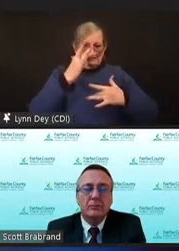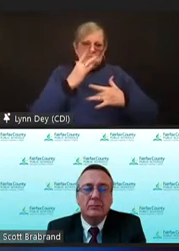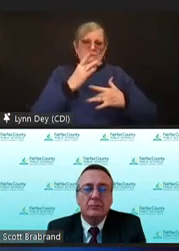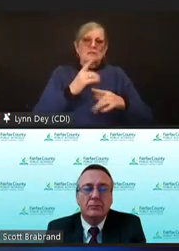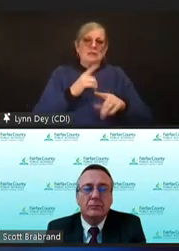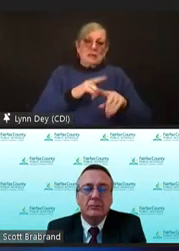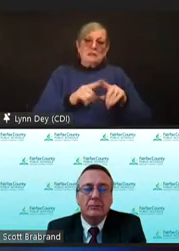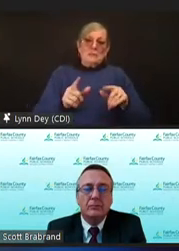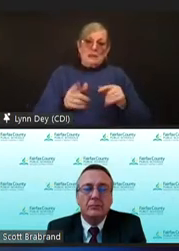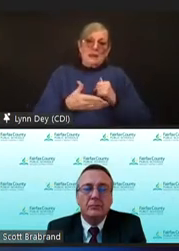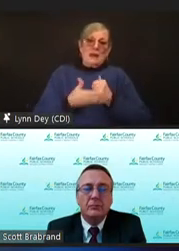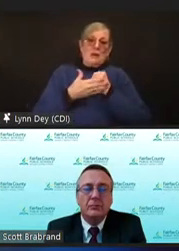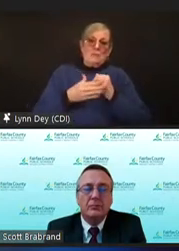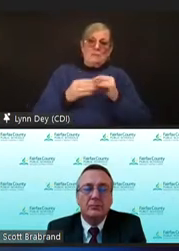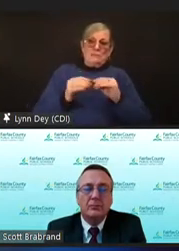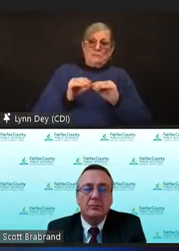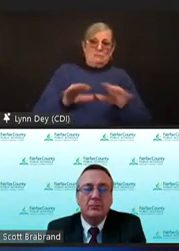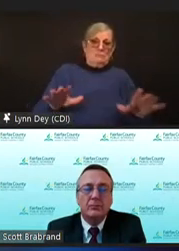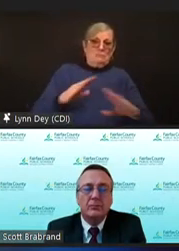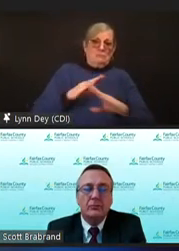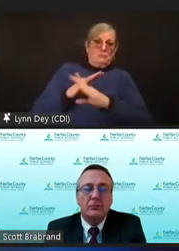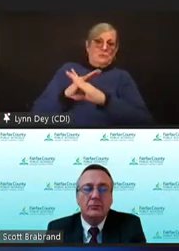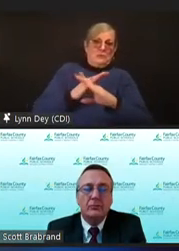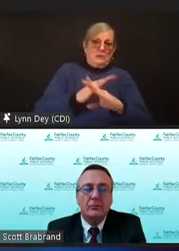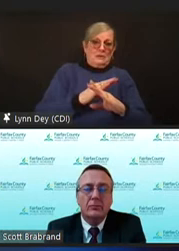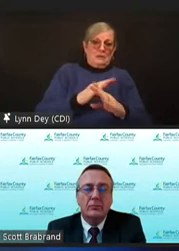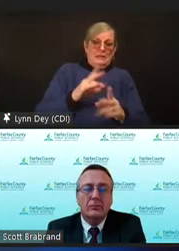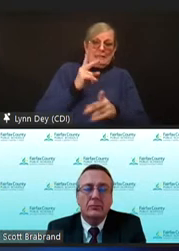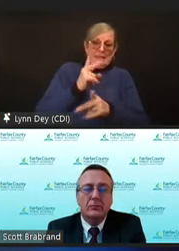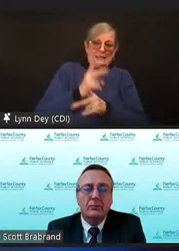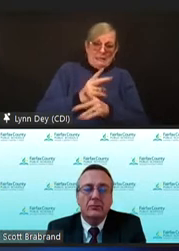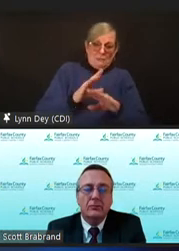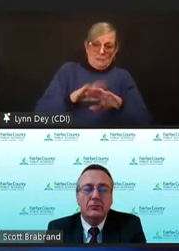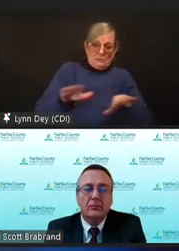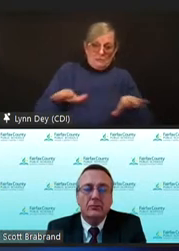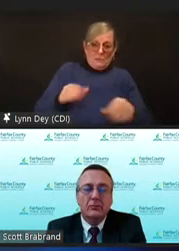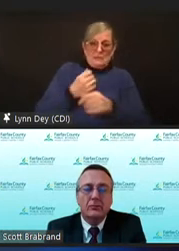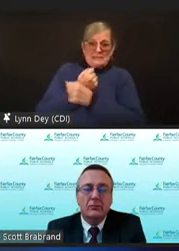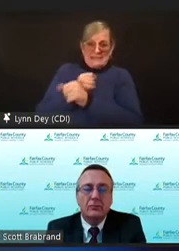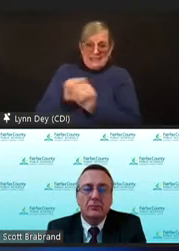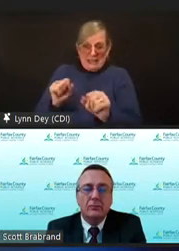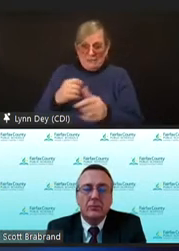and in fact, lower than we see in the community as a whole.